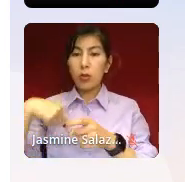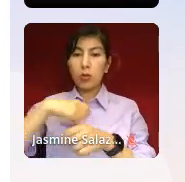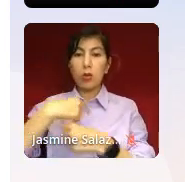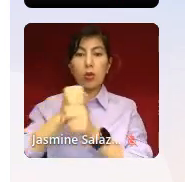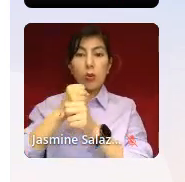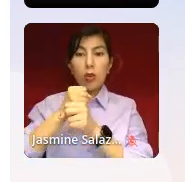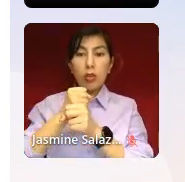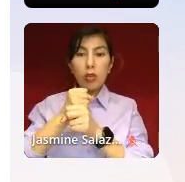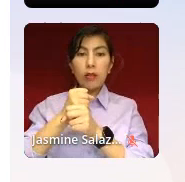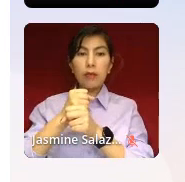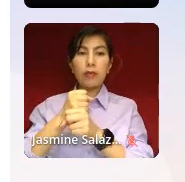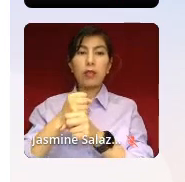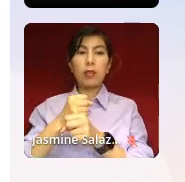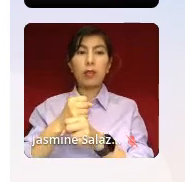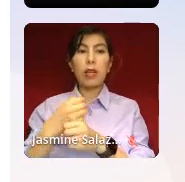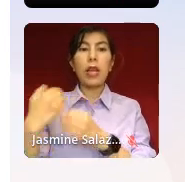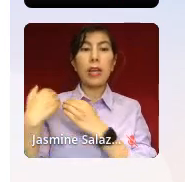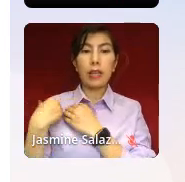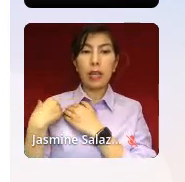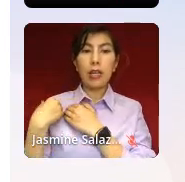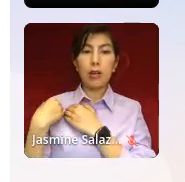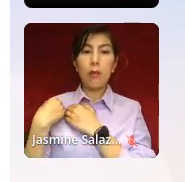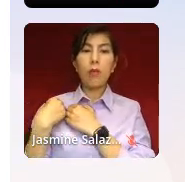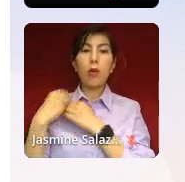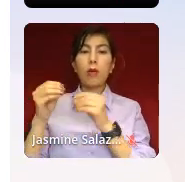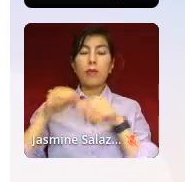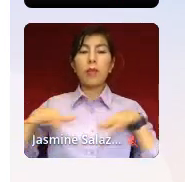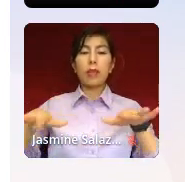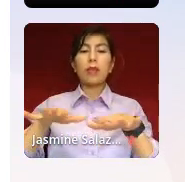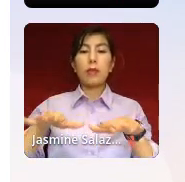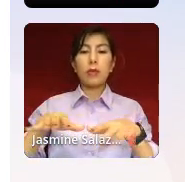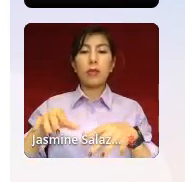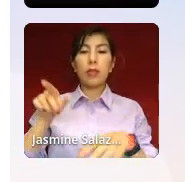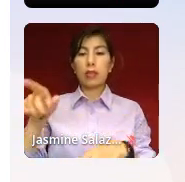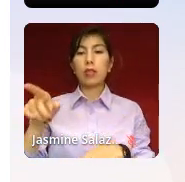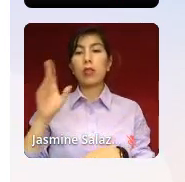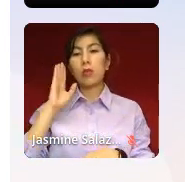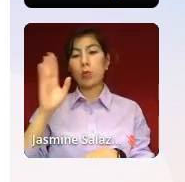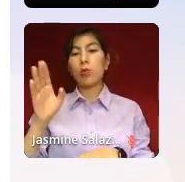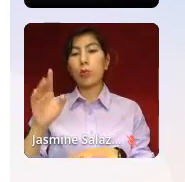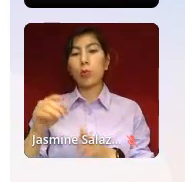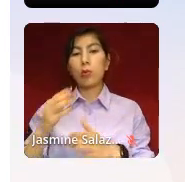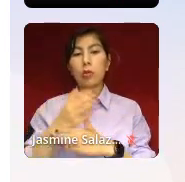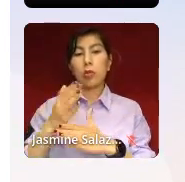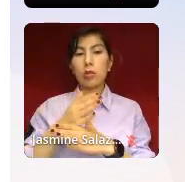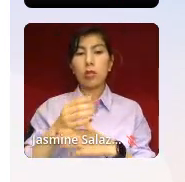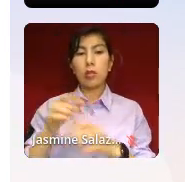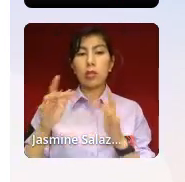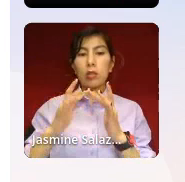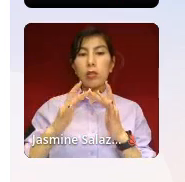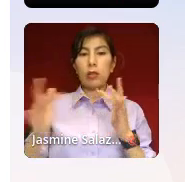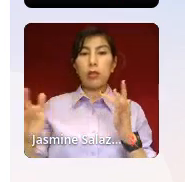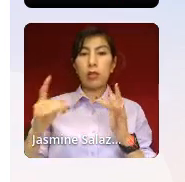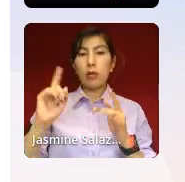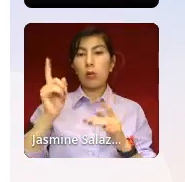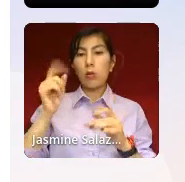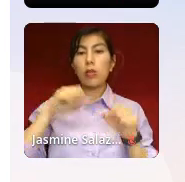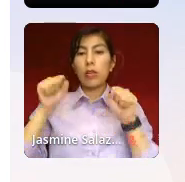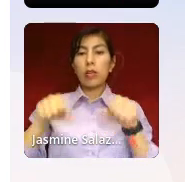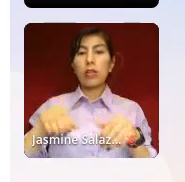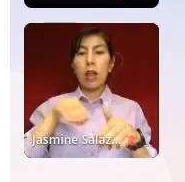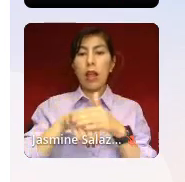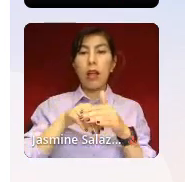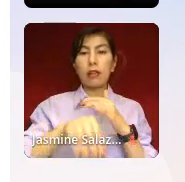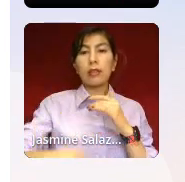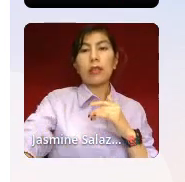an accountable space. And Bridget is going to share with us a link where we can access this. I'm